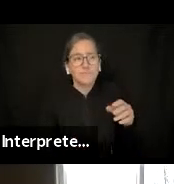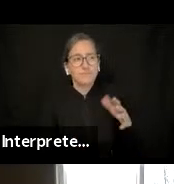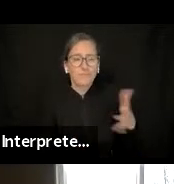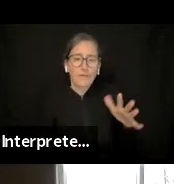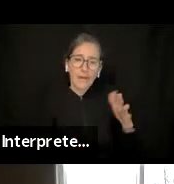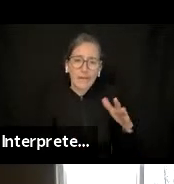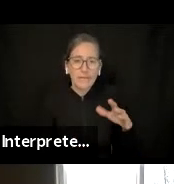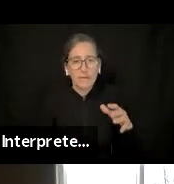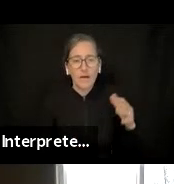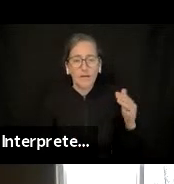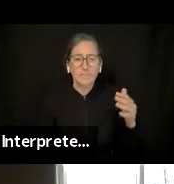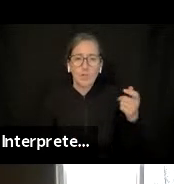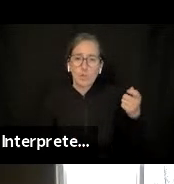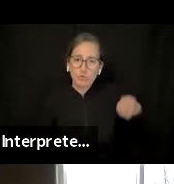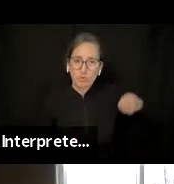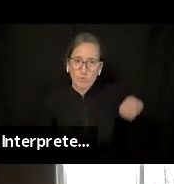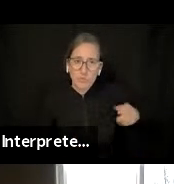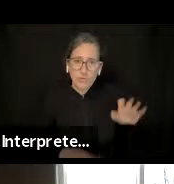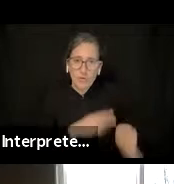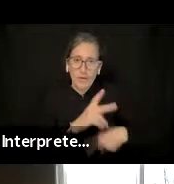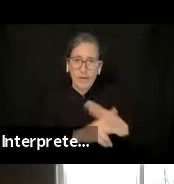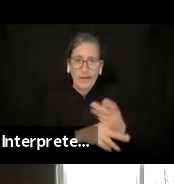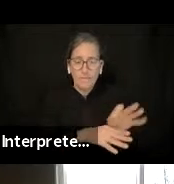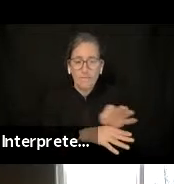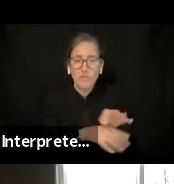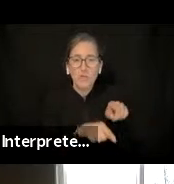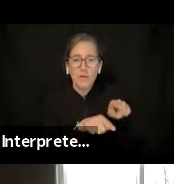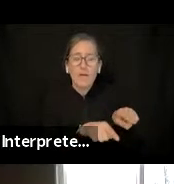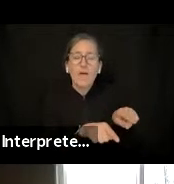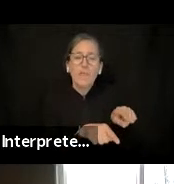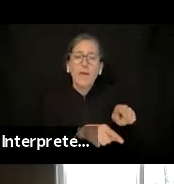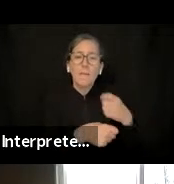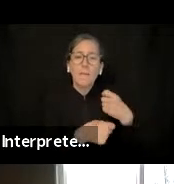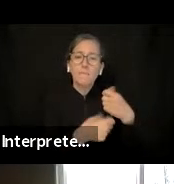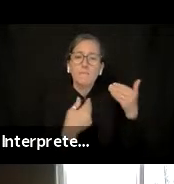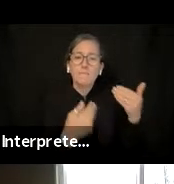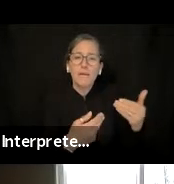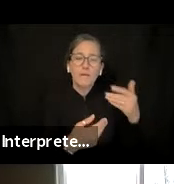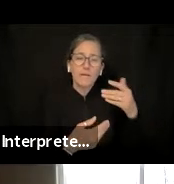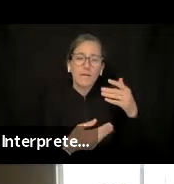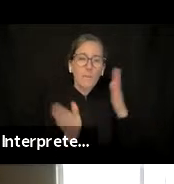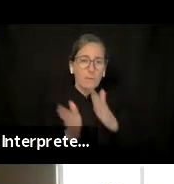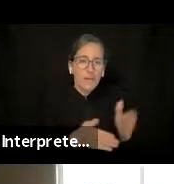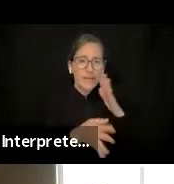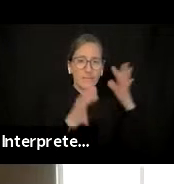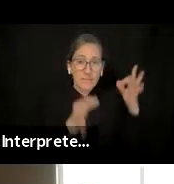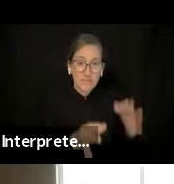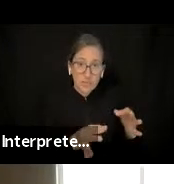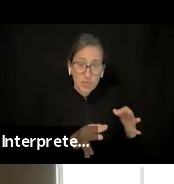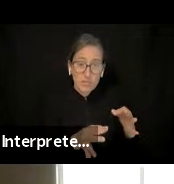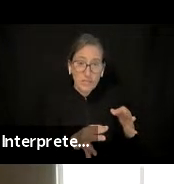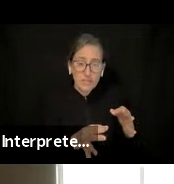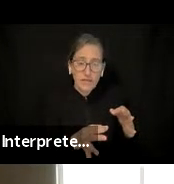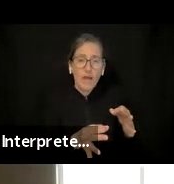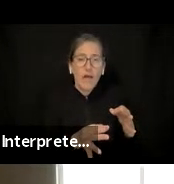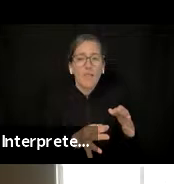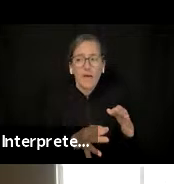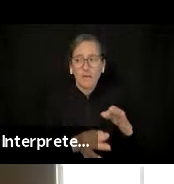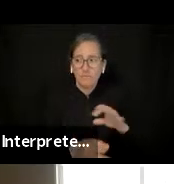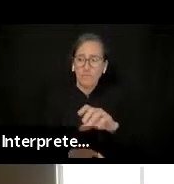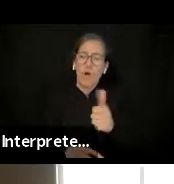make planning decisions that are binding on parties. So sometimes we've wanted to not have